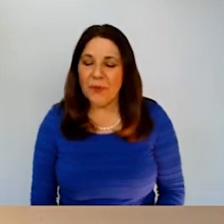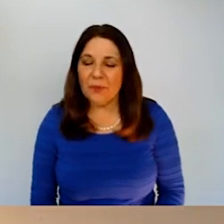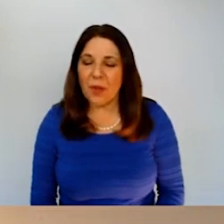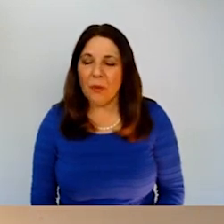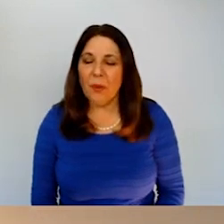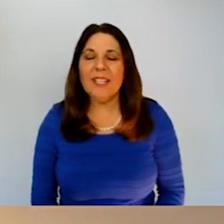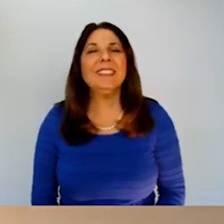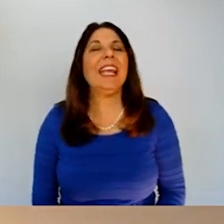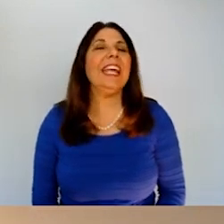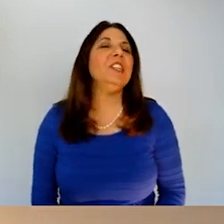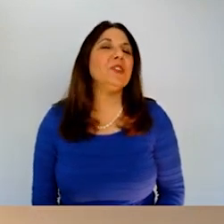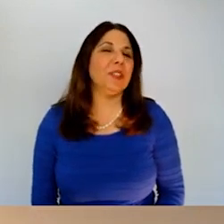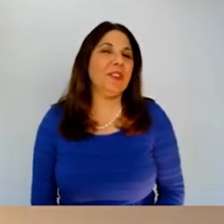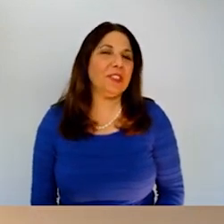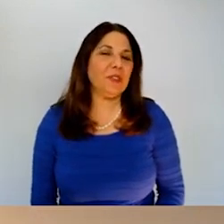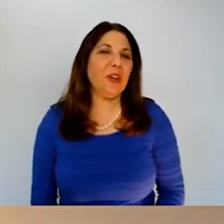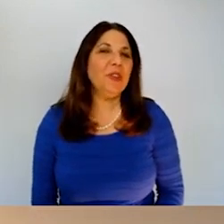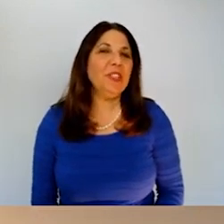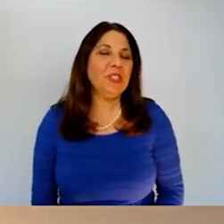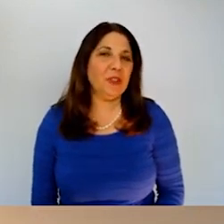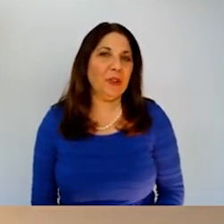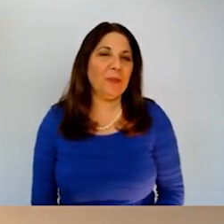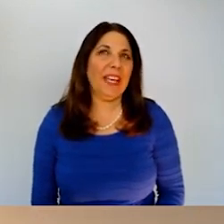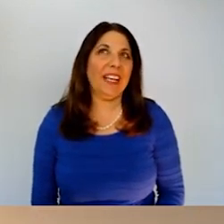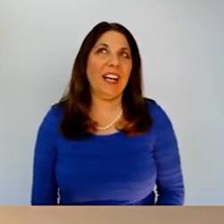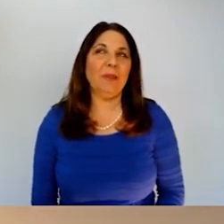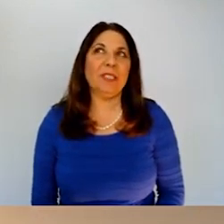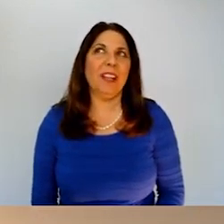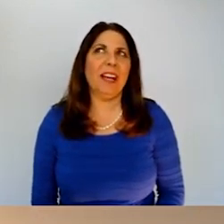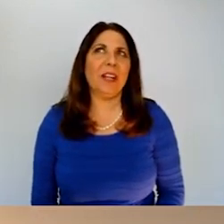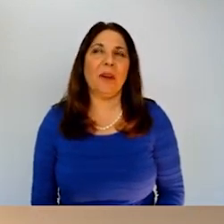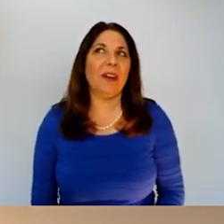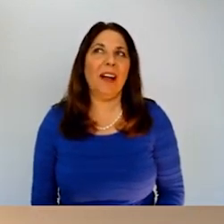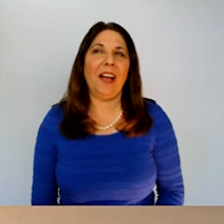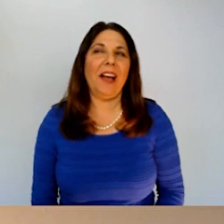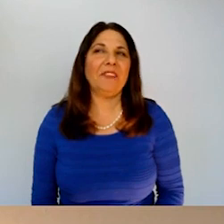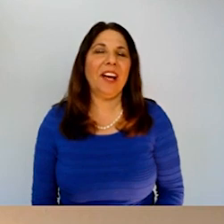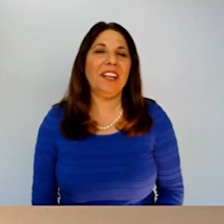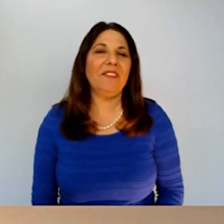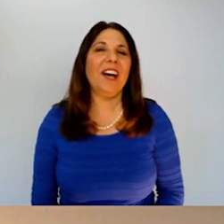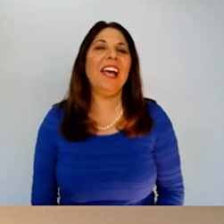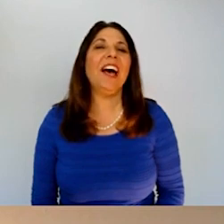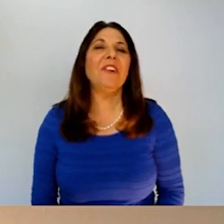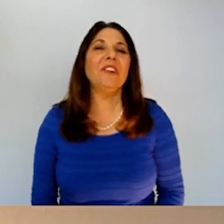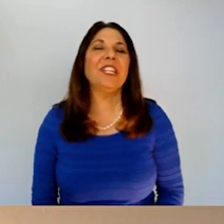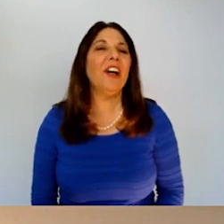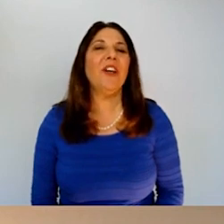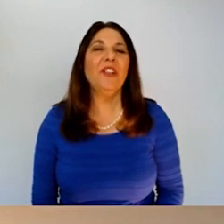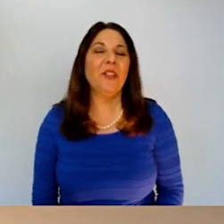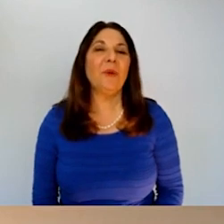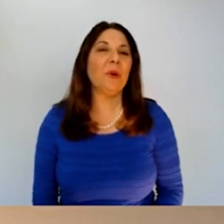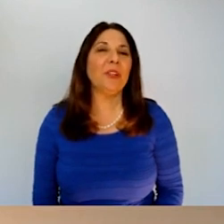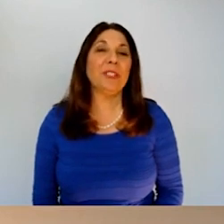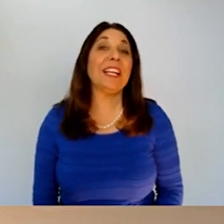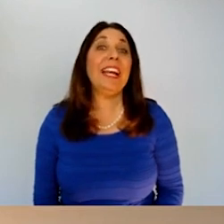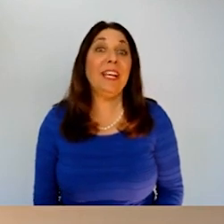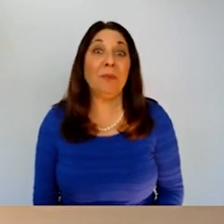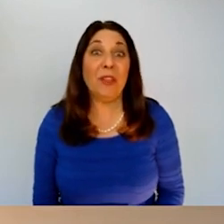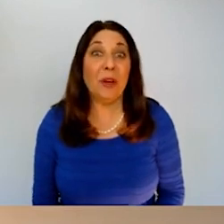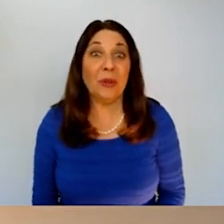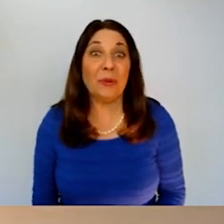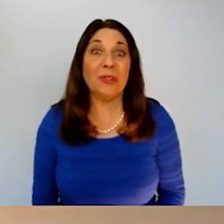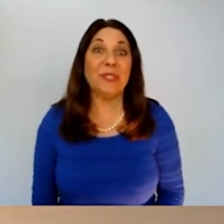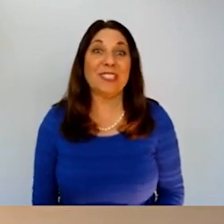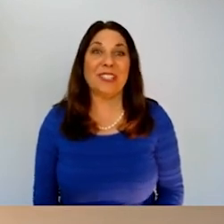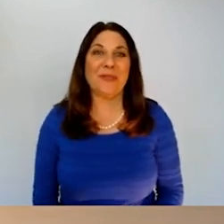So what is an angel investor? I heard this term and I was like, I've got to have her tell the world, because I can't be